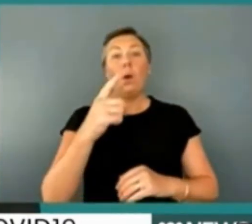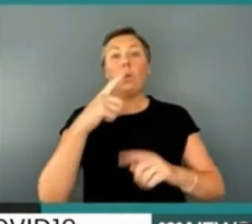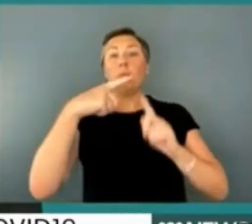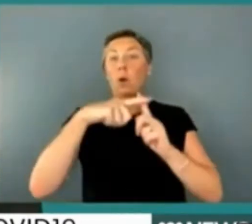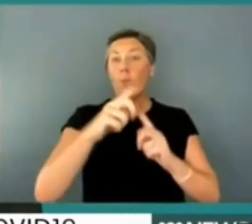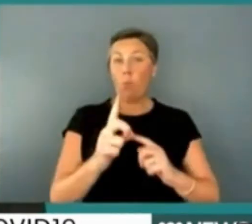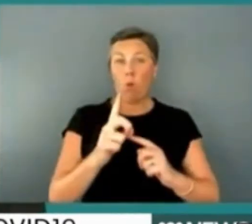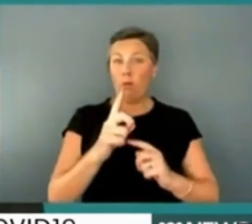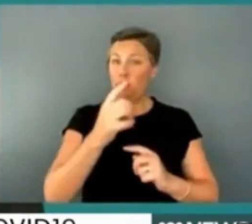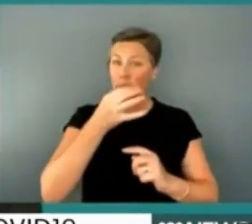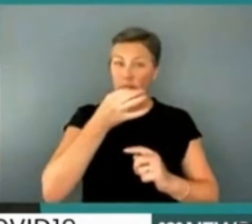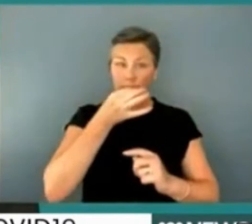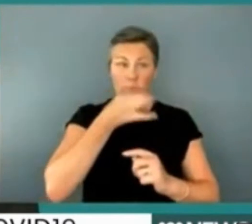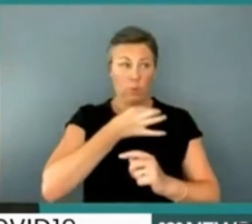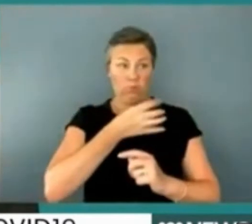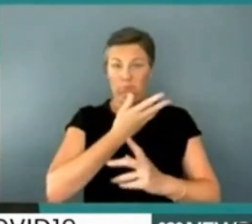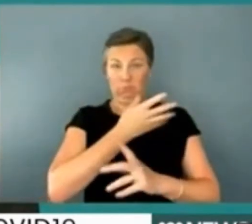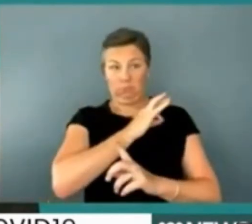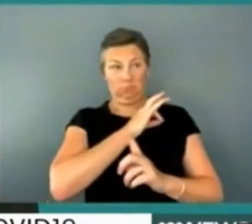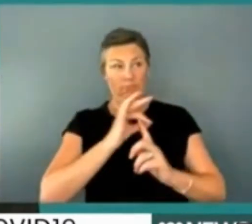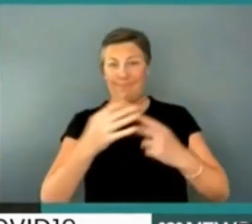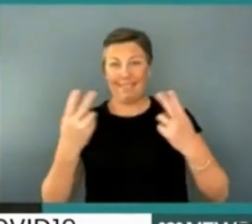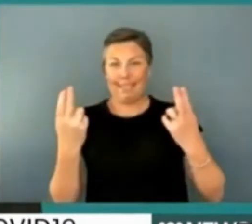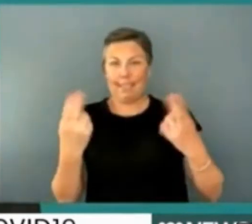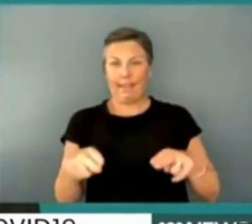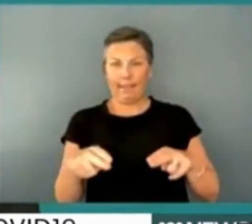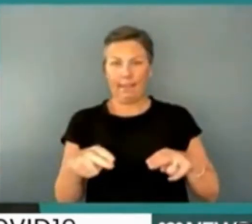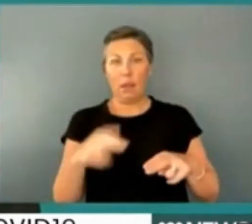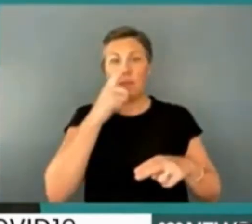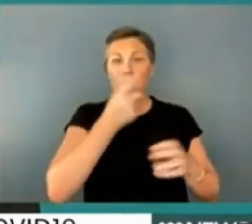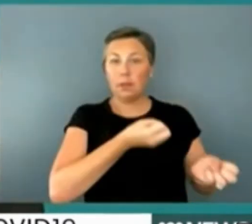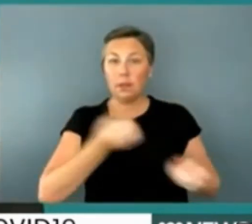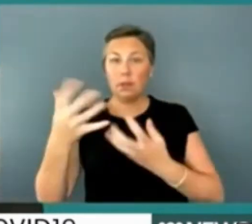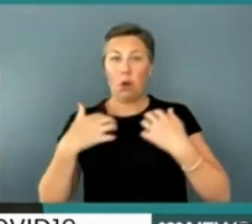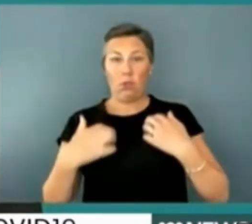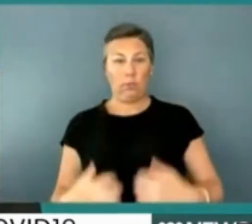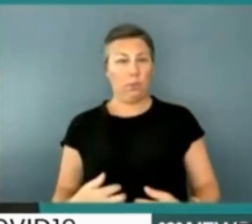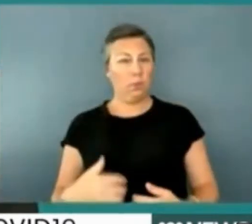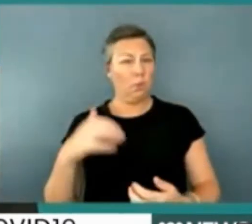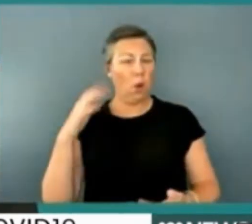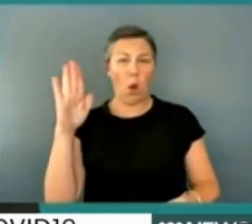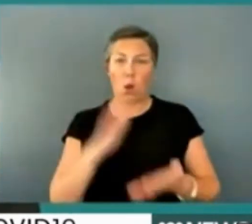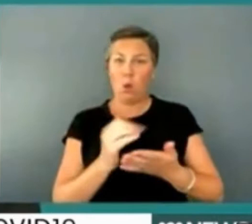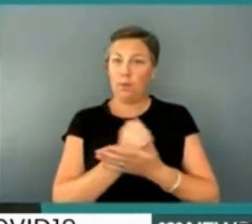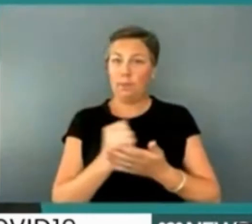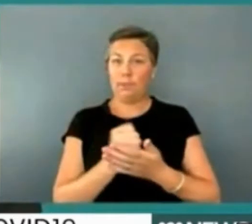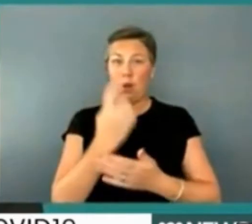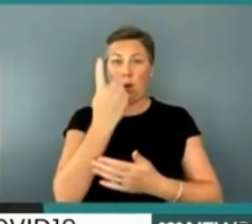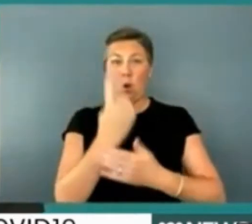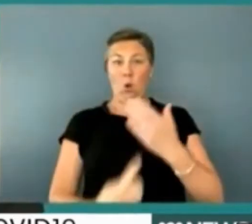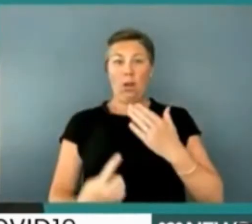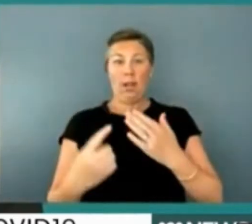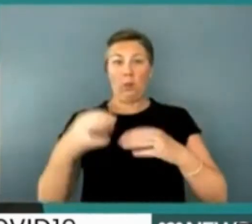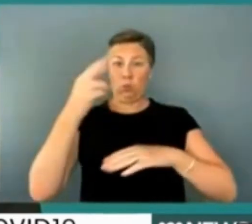time. Hospitalisations remain extremely low. There are only 22 people in Australia right now in